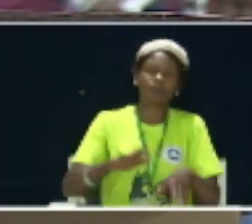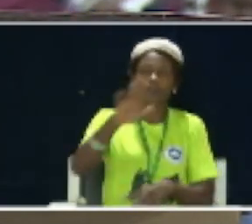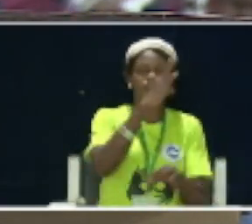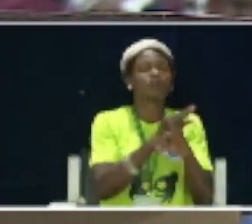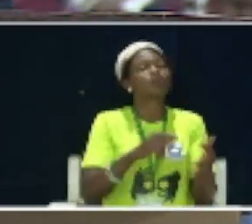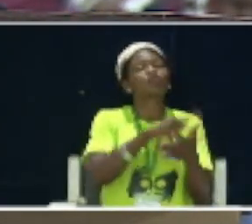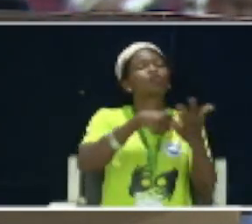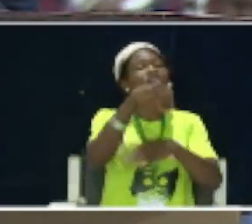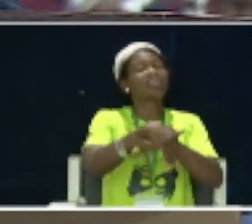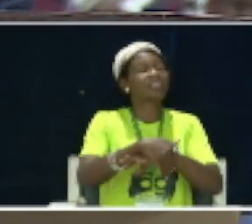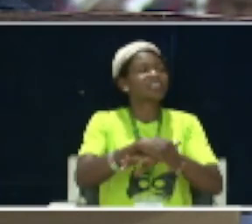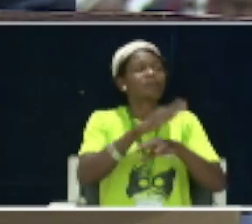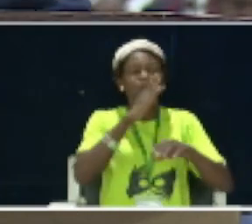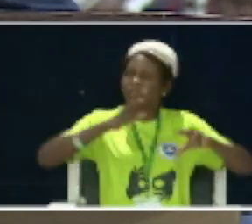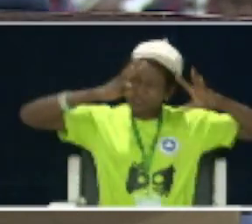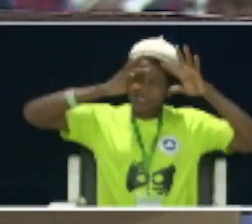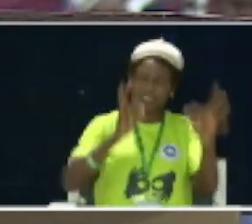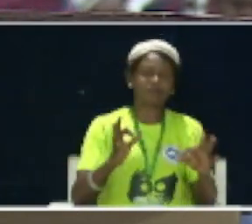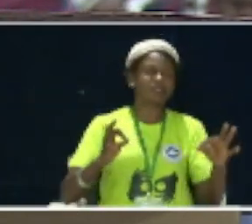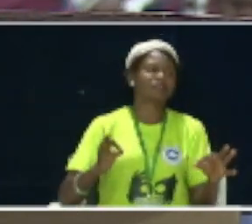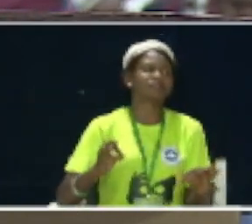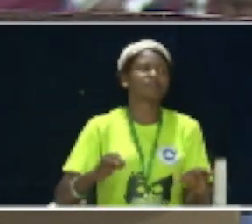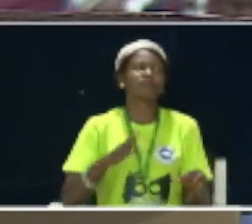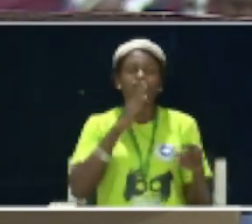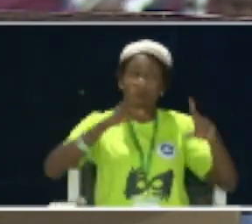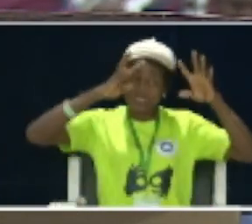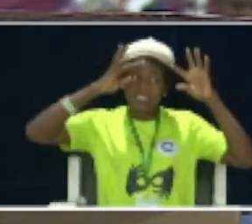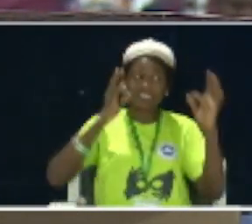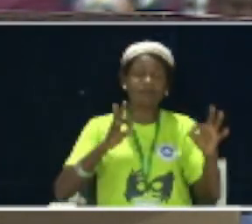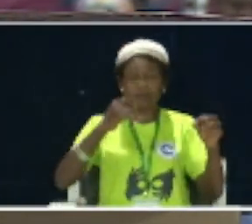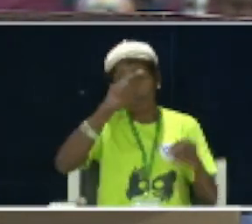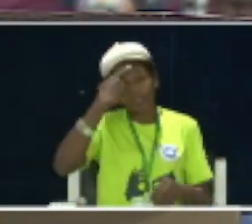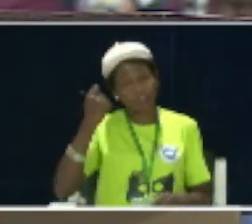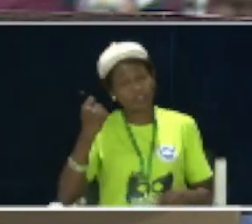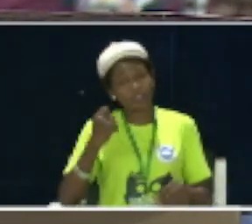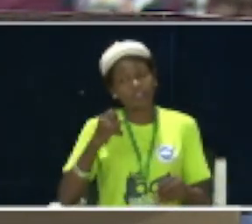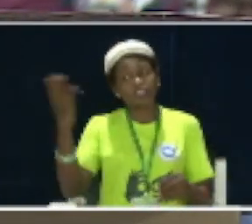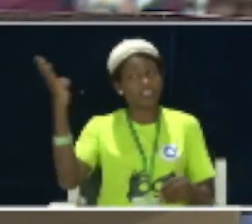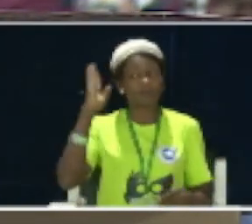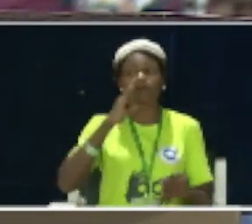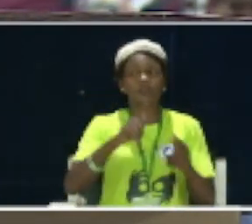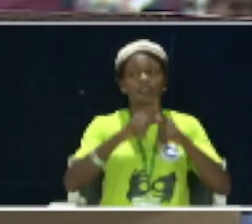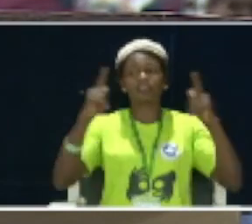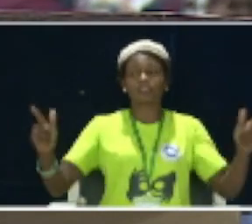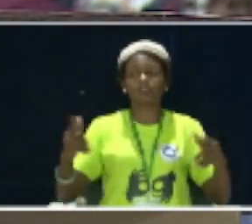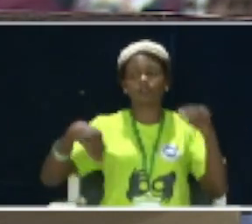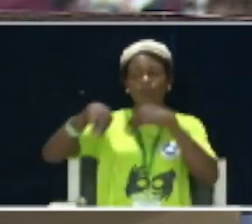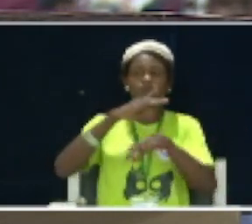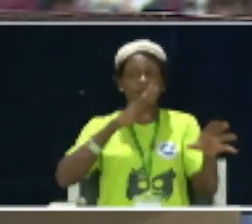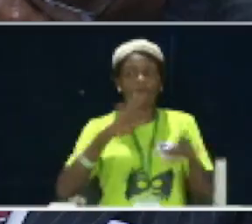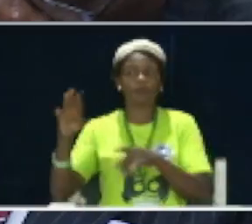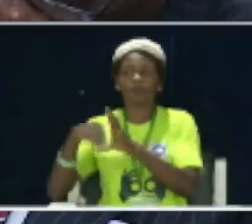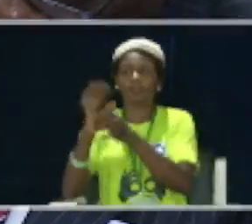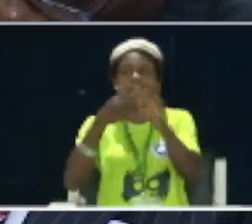tonight, be intentional. Be intentional, because there will be an overflow.